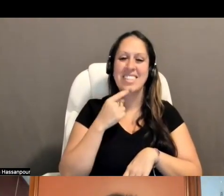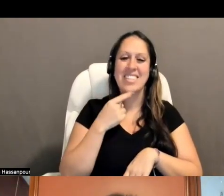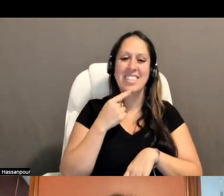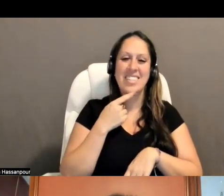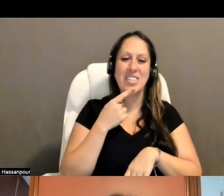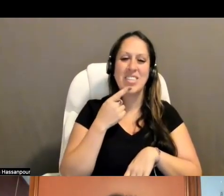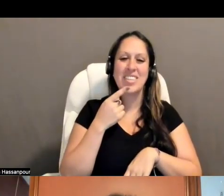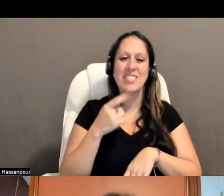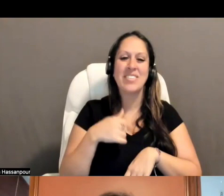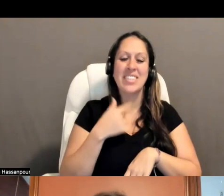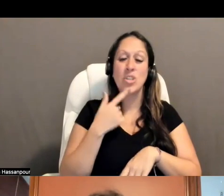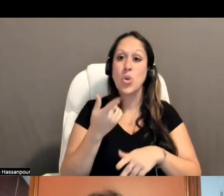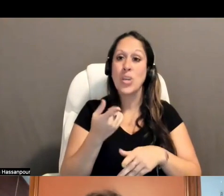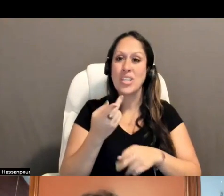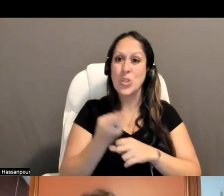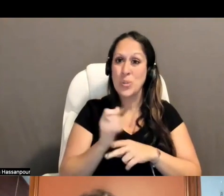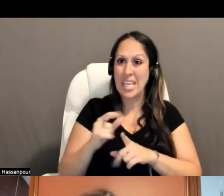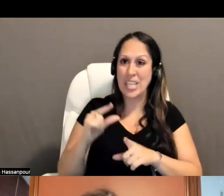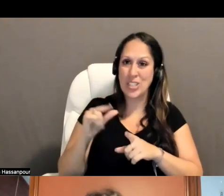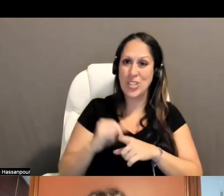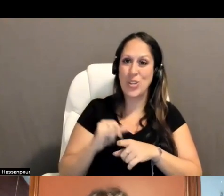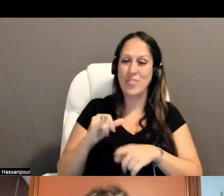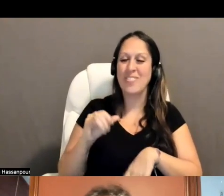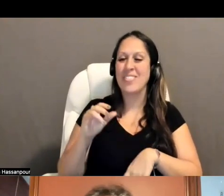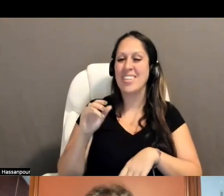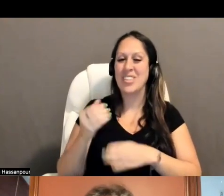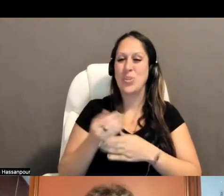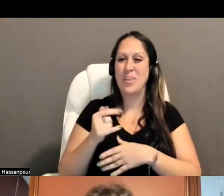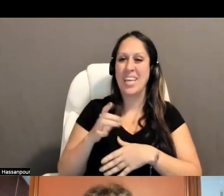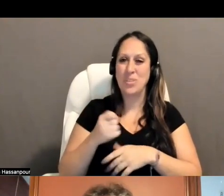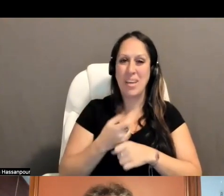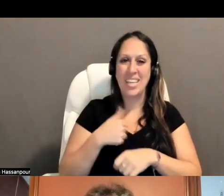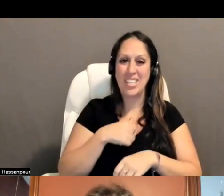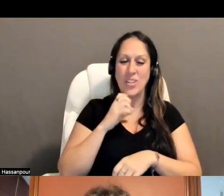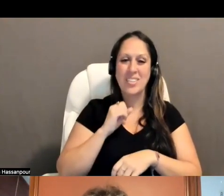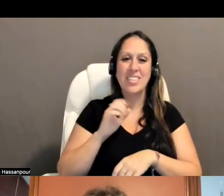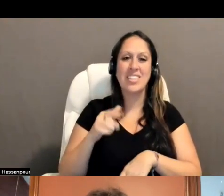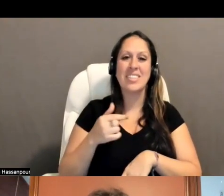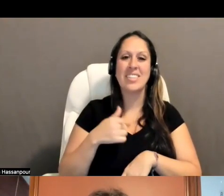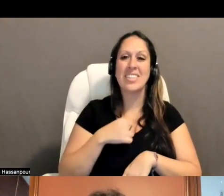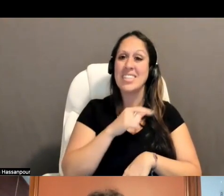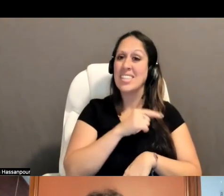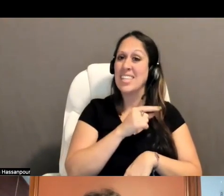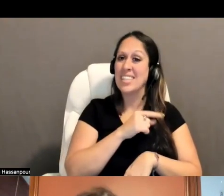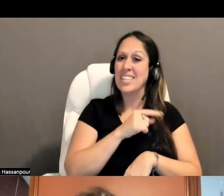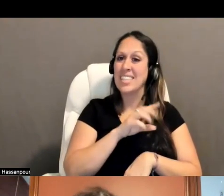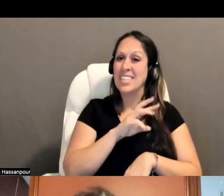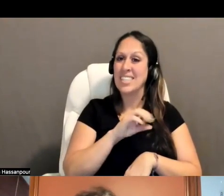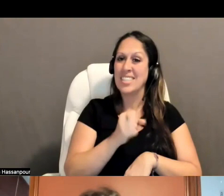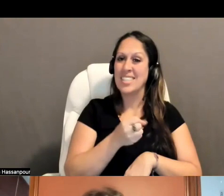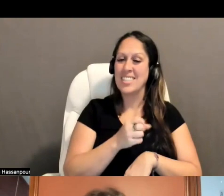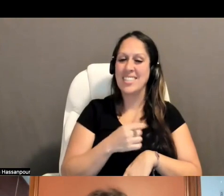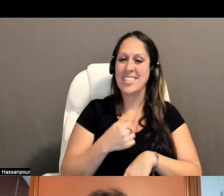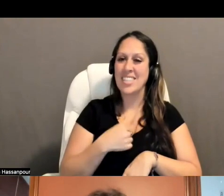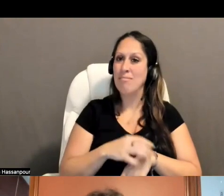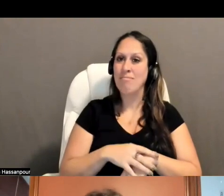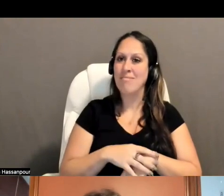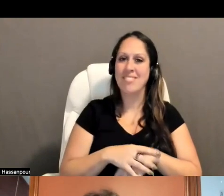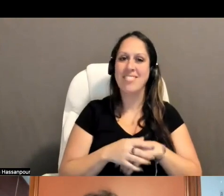but you gave it away by using that term. It's fine. I don't care. Child of the 60s, that's enough. Yep.